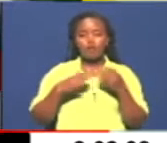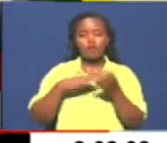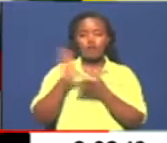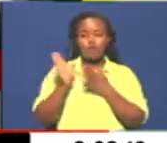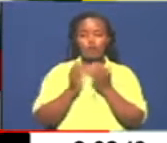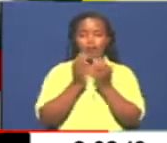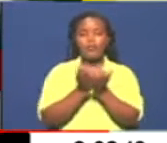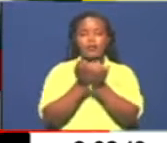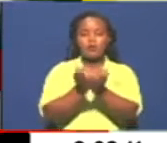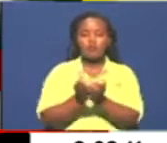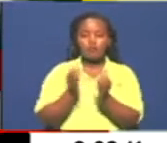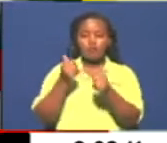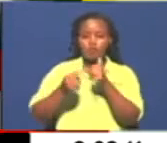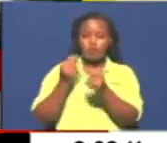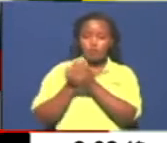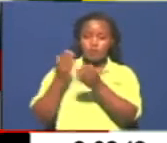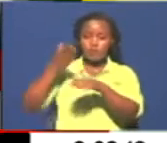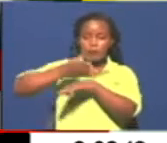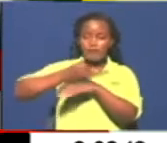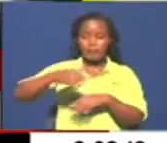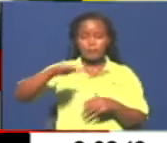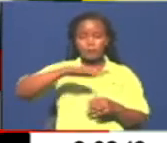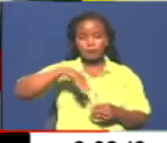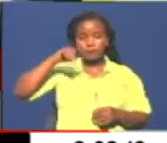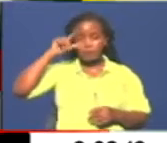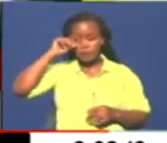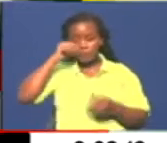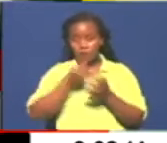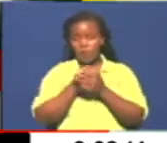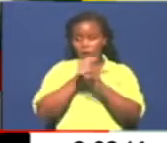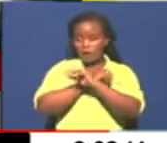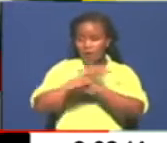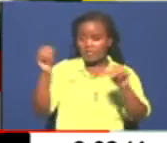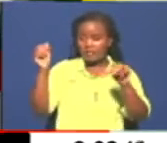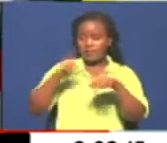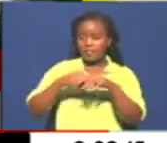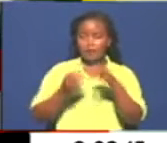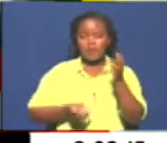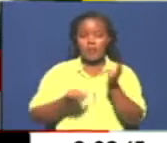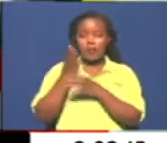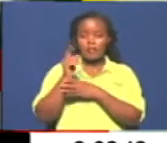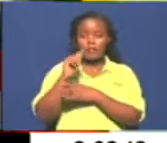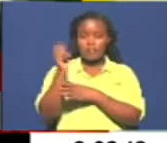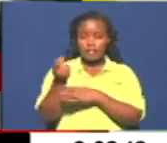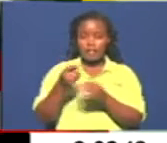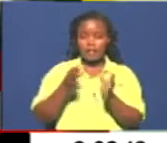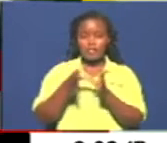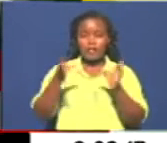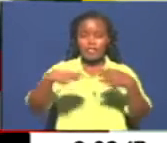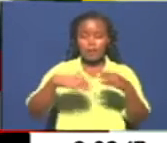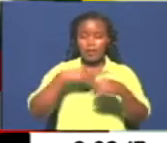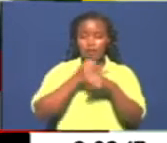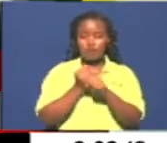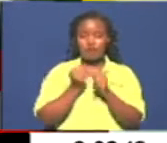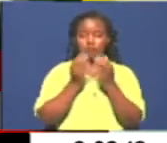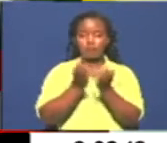passing through the Port of Mombasa. The President was speaking in Mombasa when he unveiled the Kenya Shipyards Limited, a new public entity under